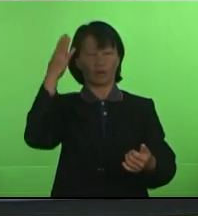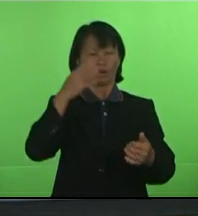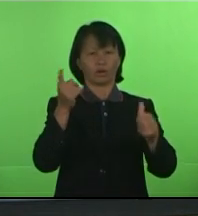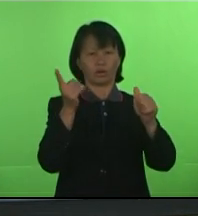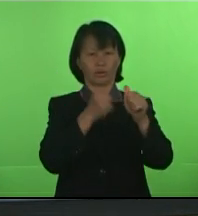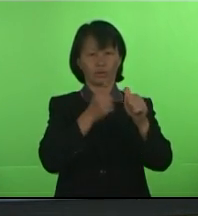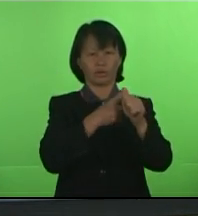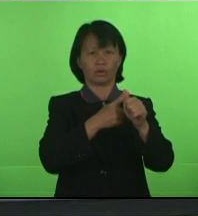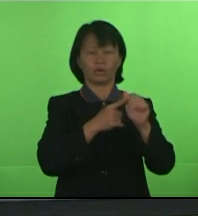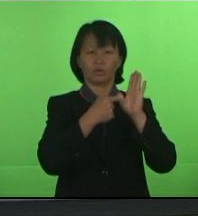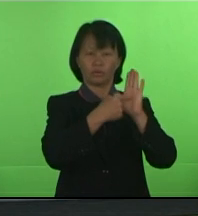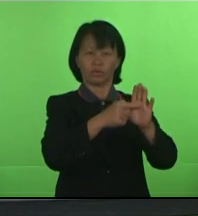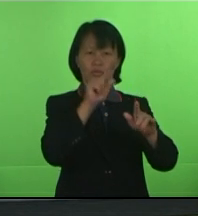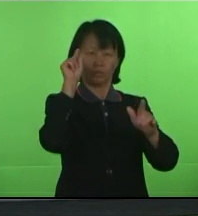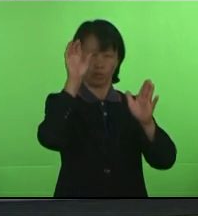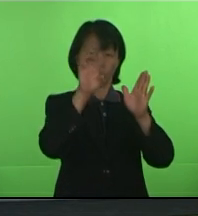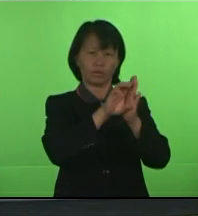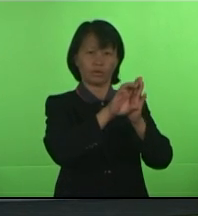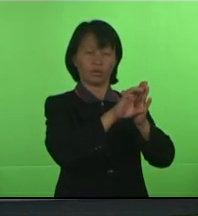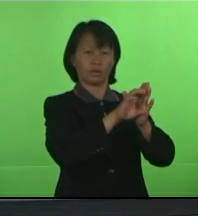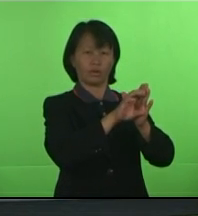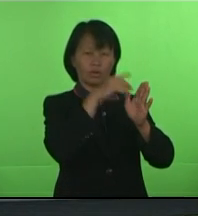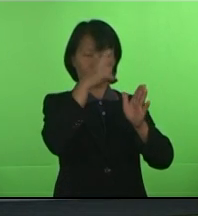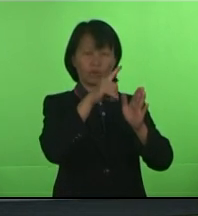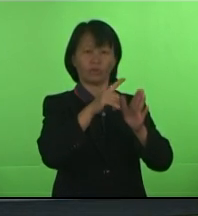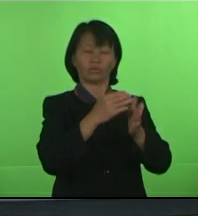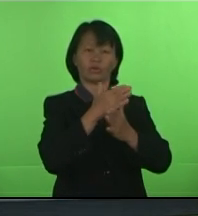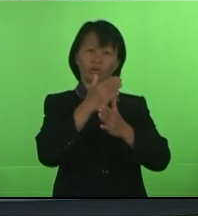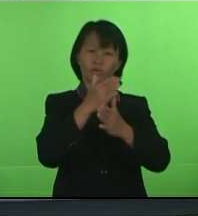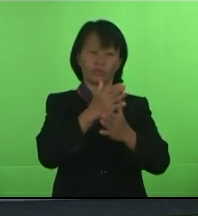to help share some information with you